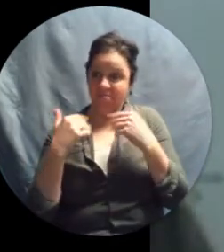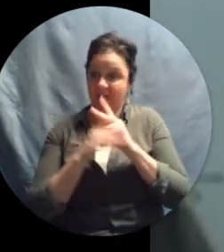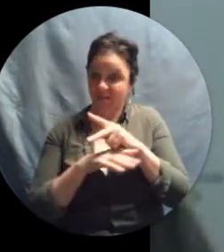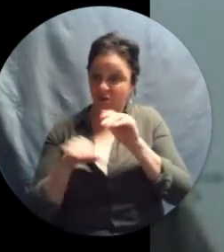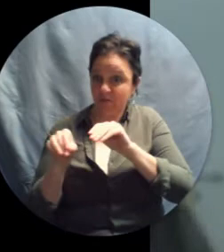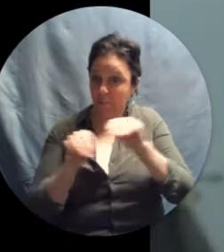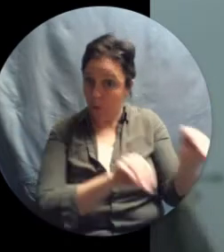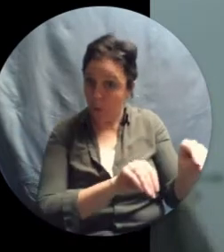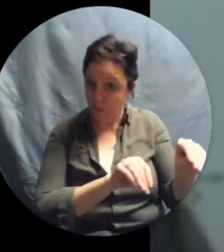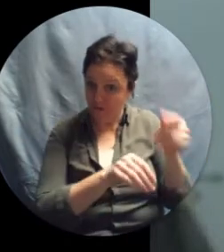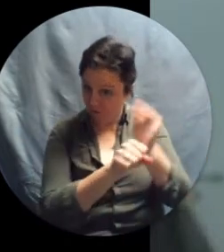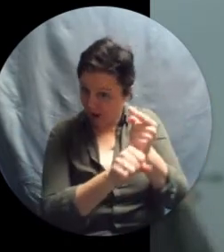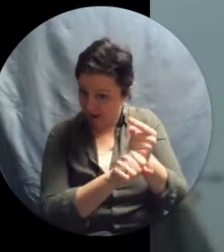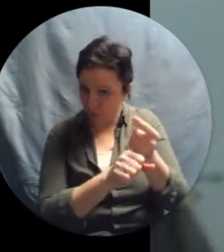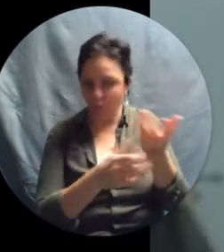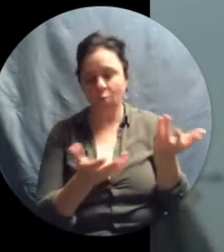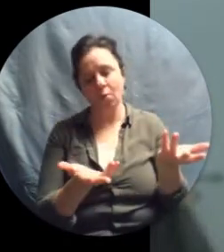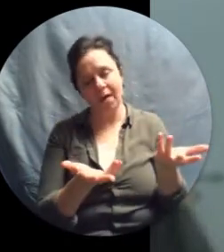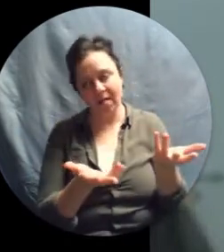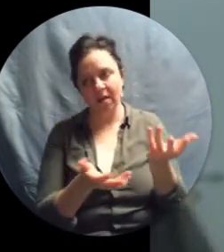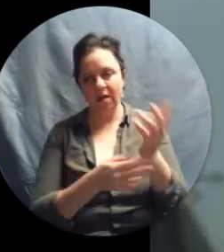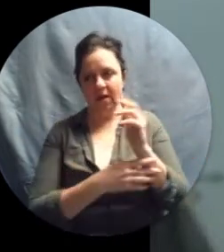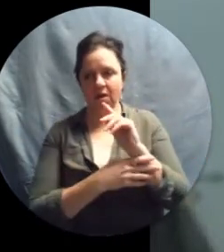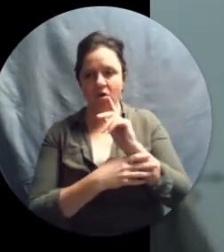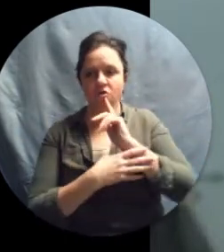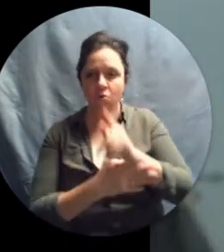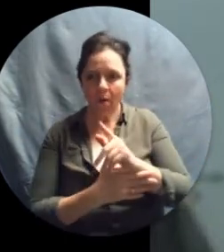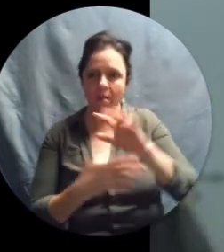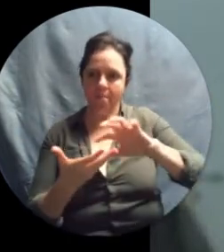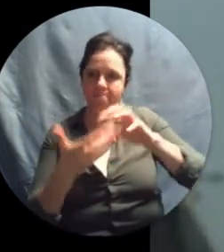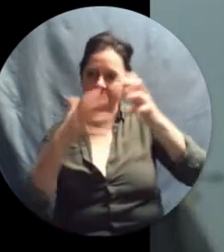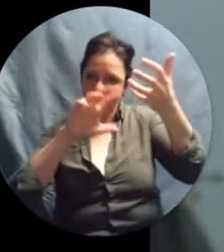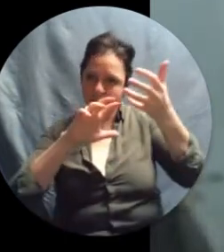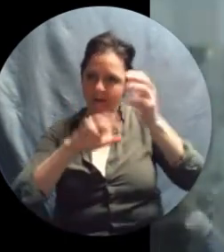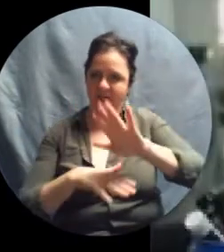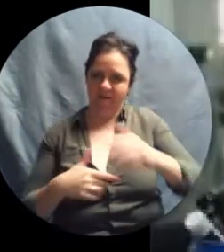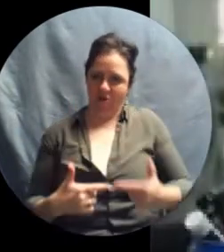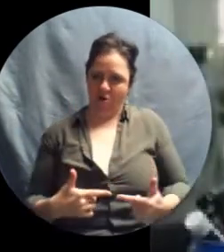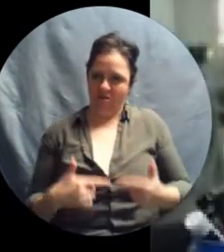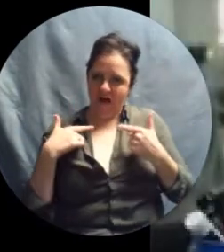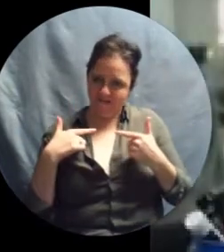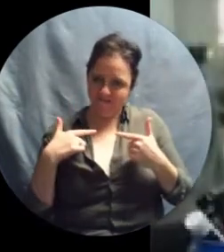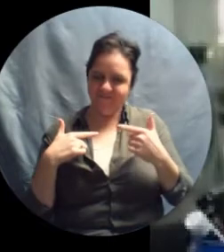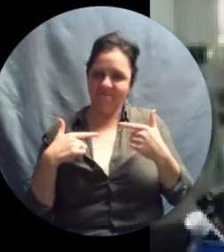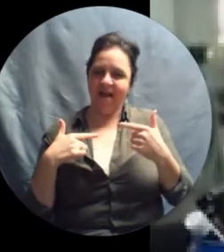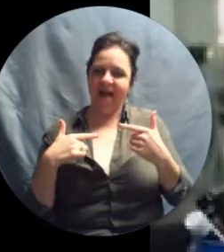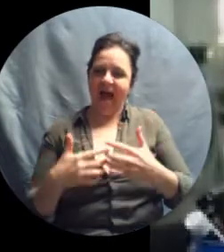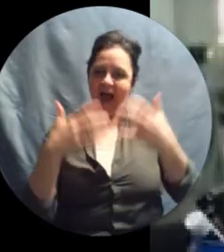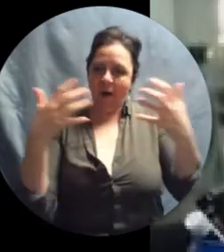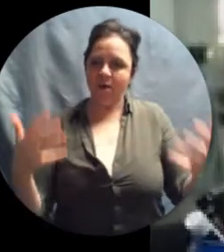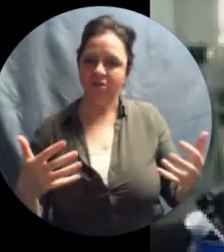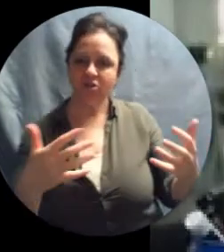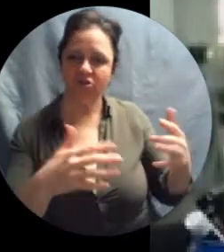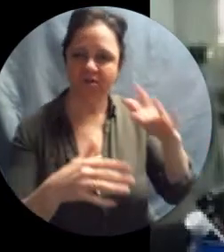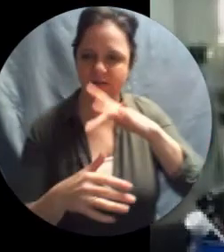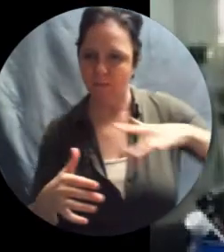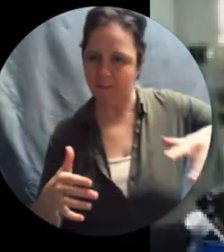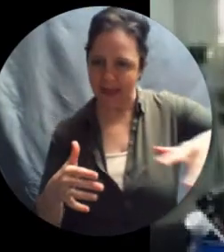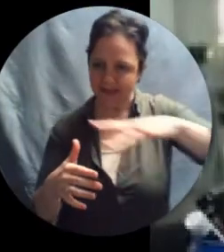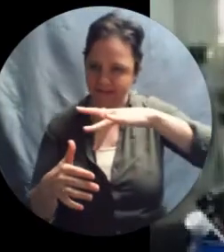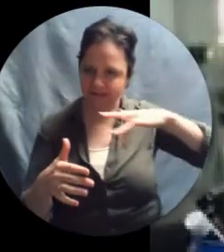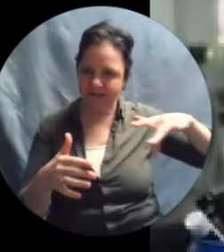removed, you're going to greatly disrupt the organisms that live there. Right? The amount of habitat, the amount of space that they have to